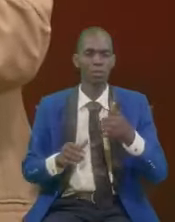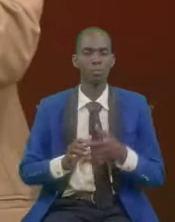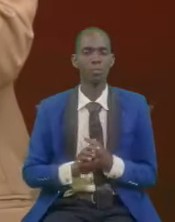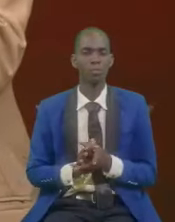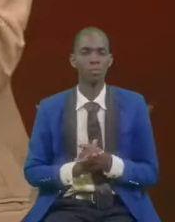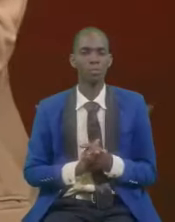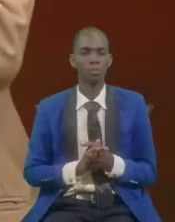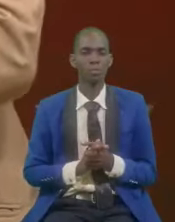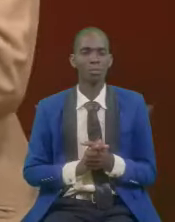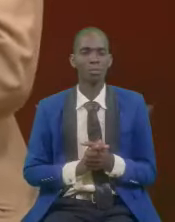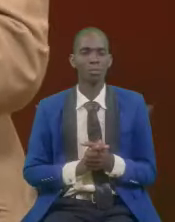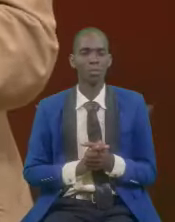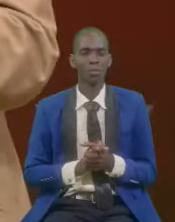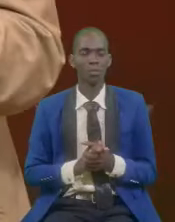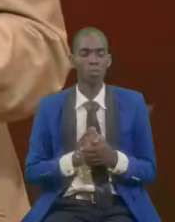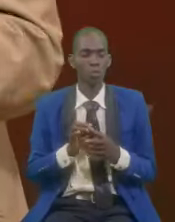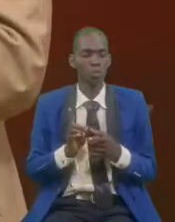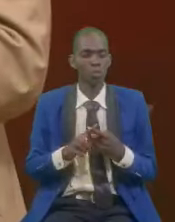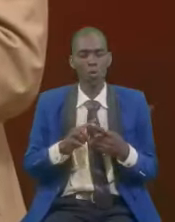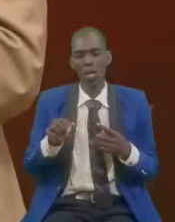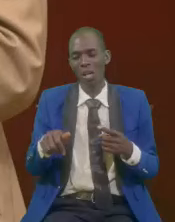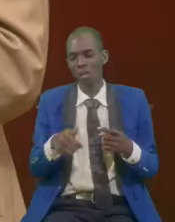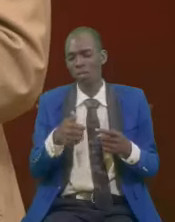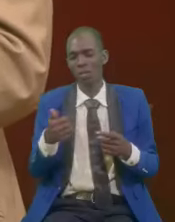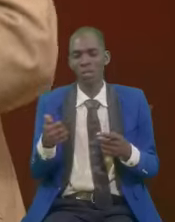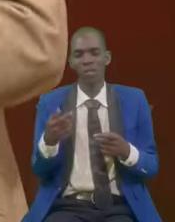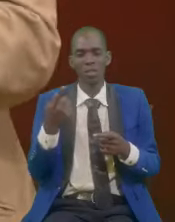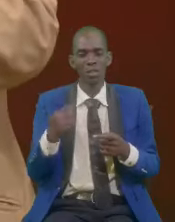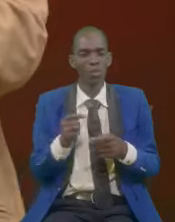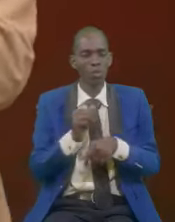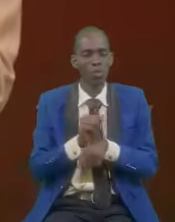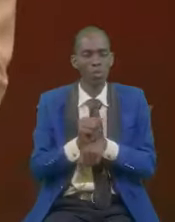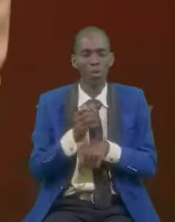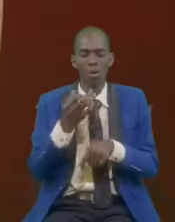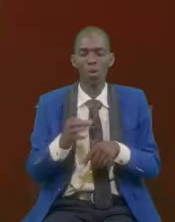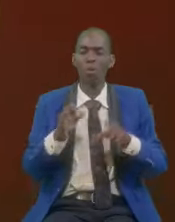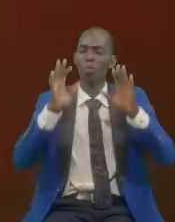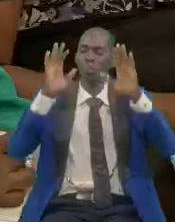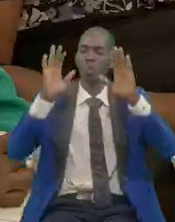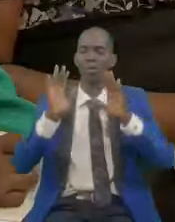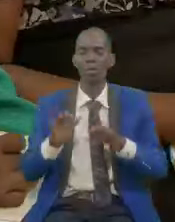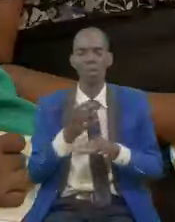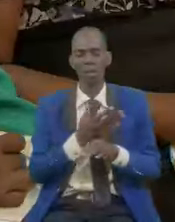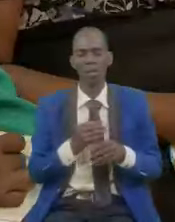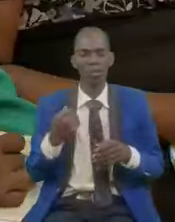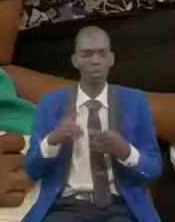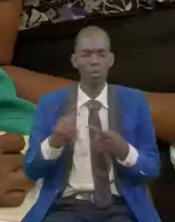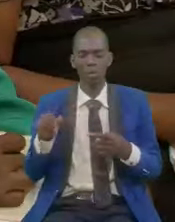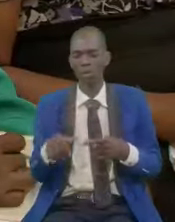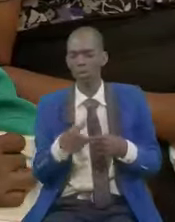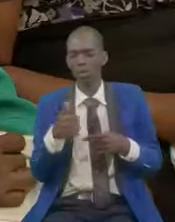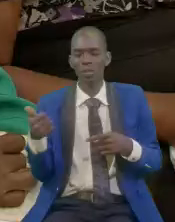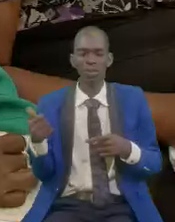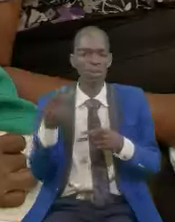Verse 10, to another the working of miracles, and to another prophecy, and